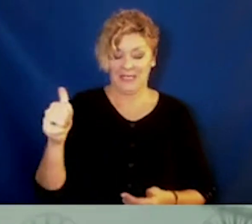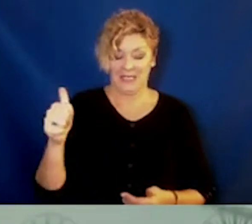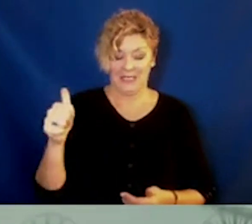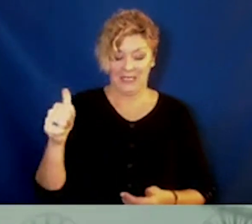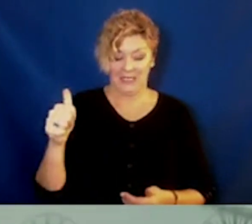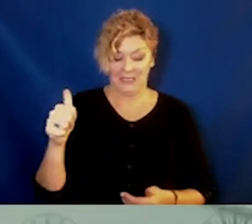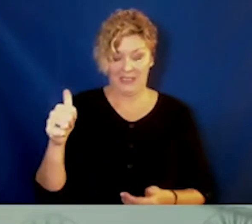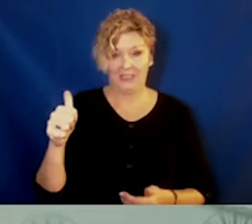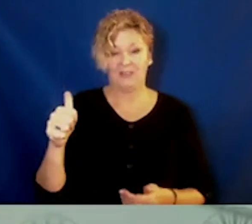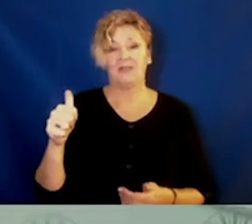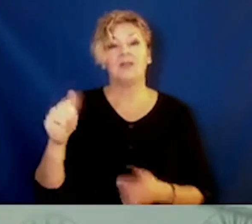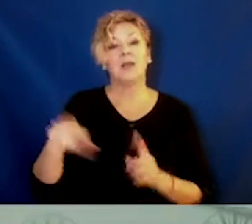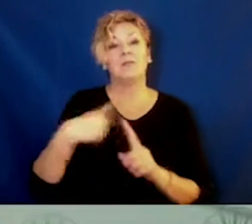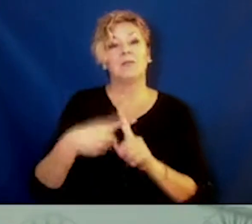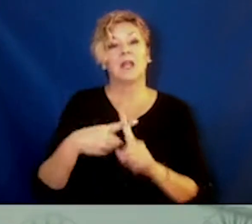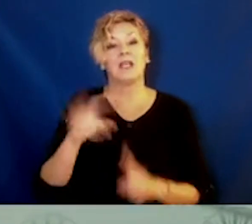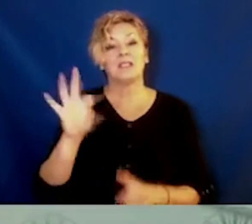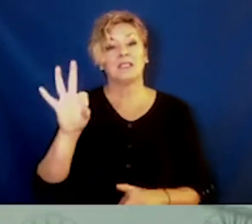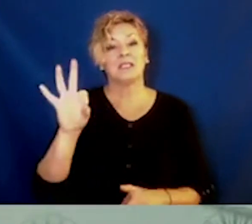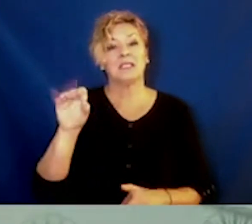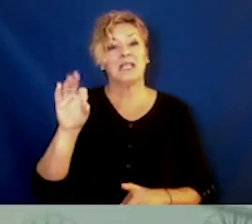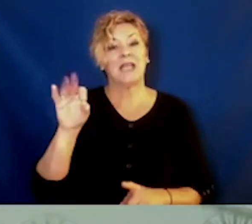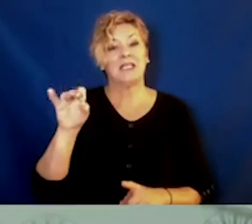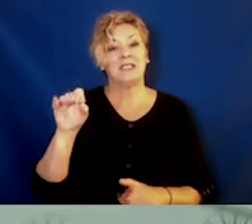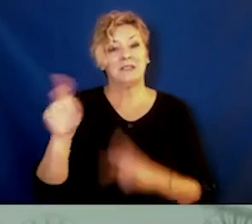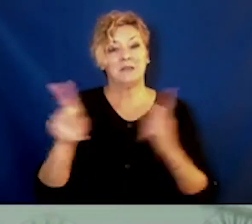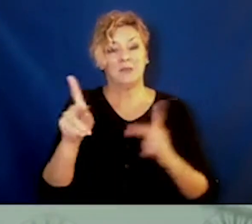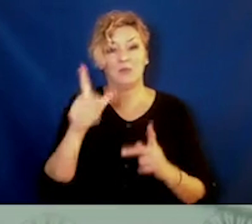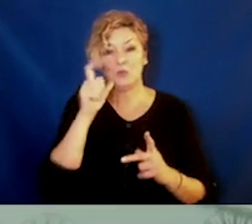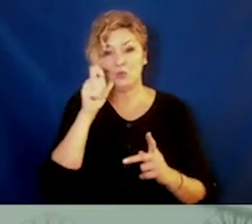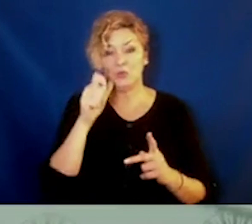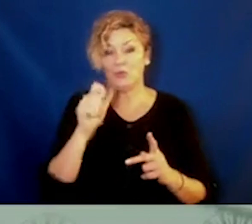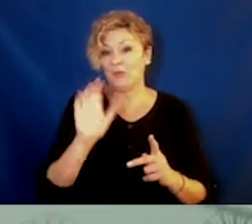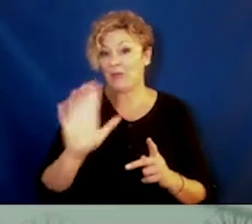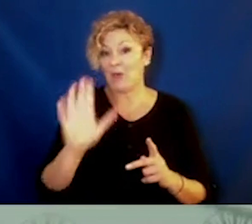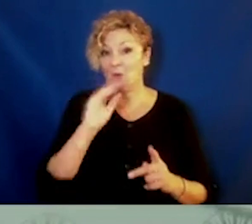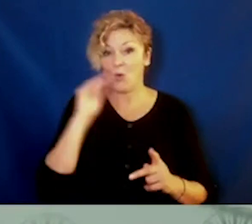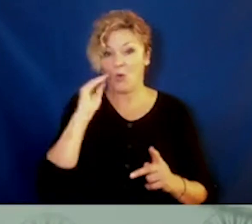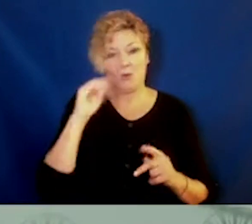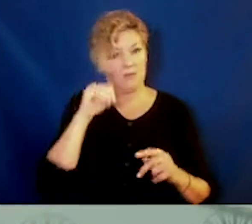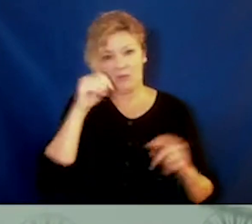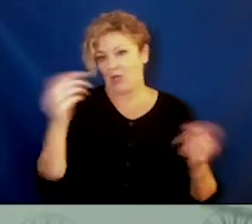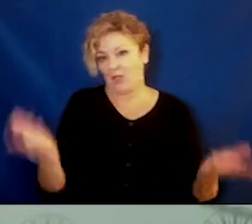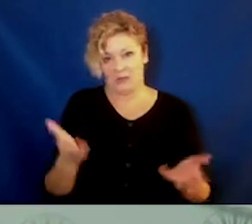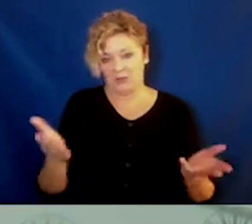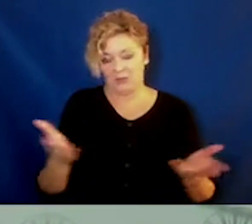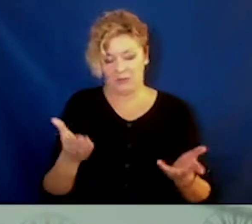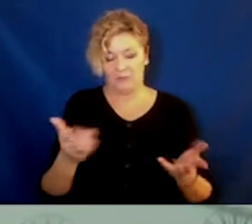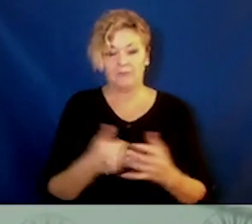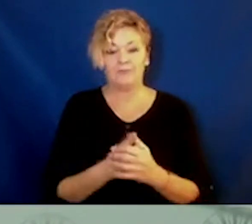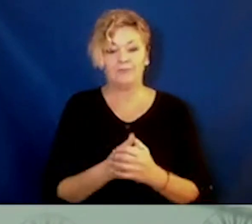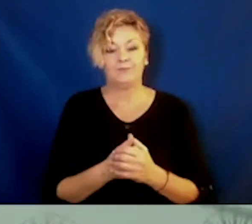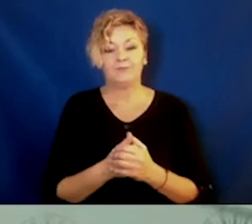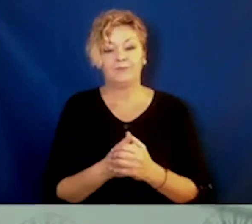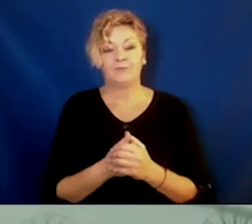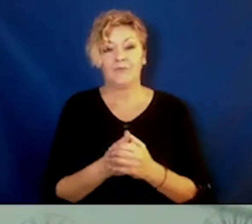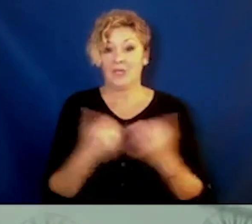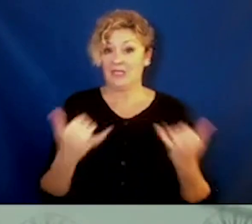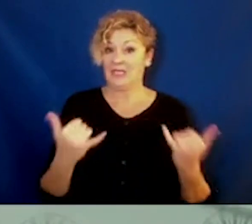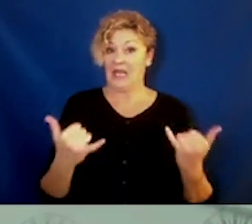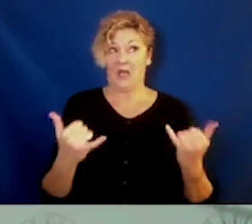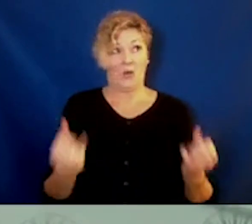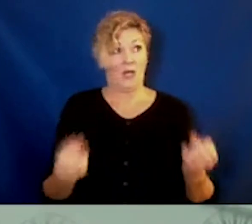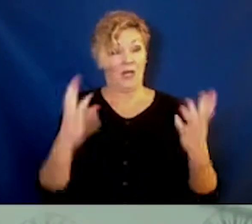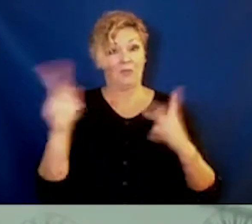occurring, there were 234 new diagnoses in Vancouver Coastal Health, 830 in Fraser Health, 9